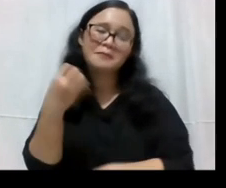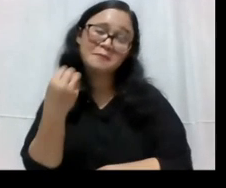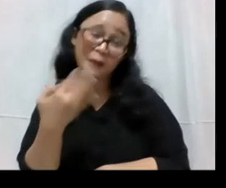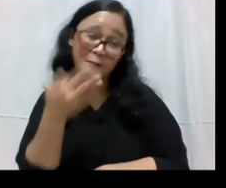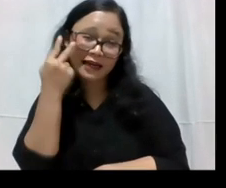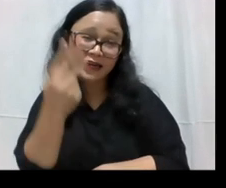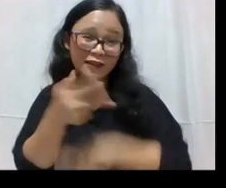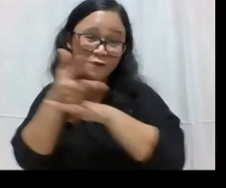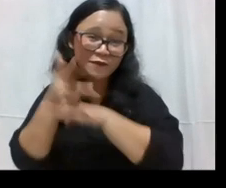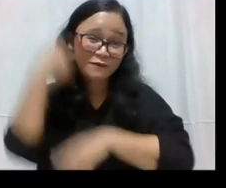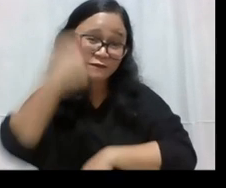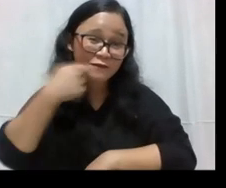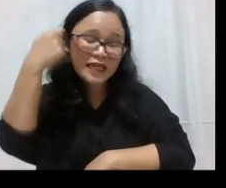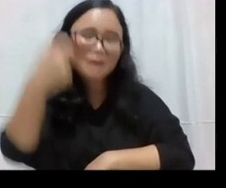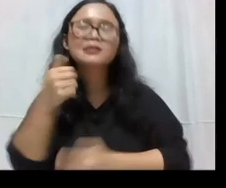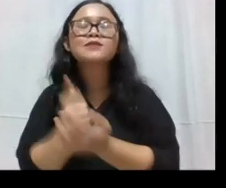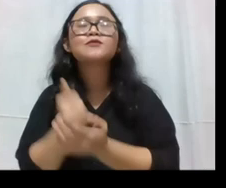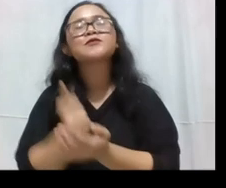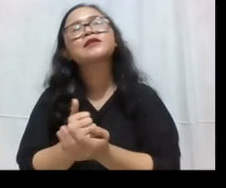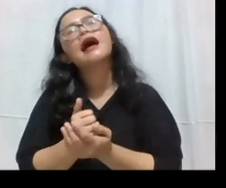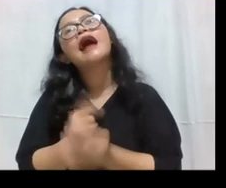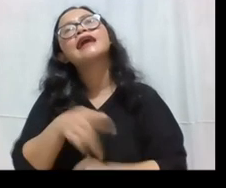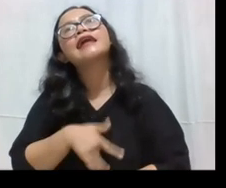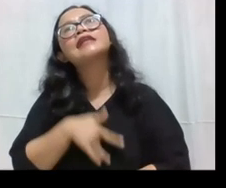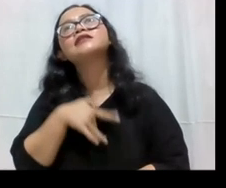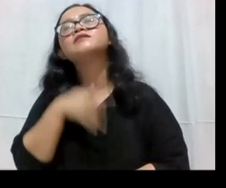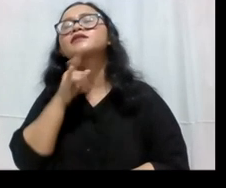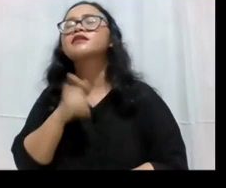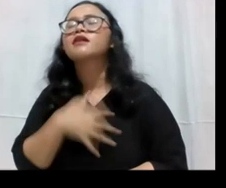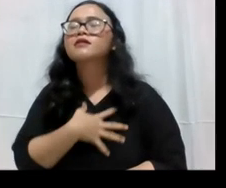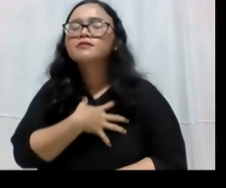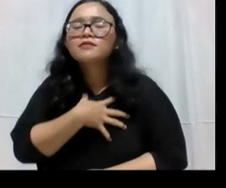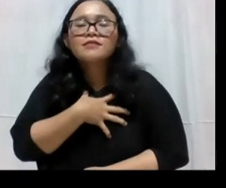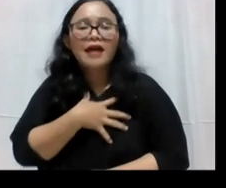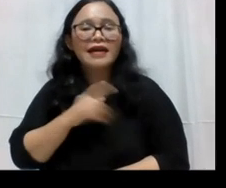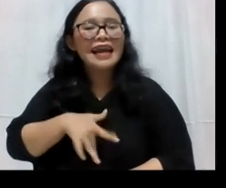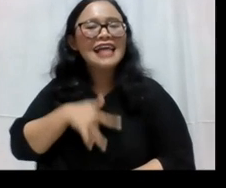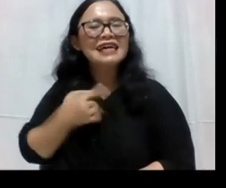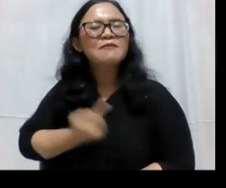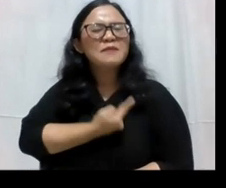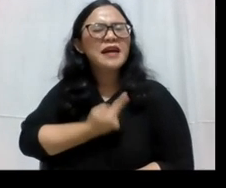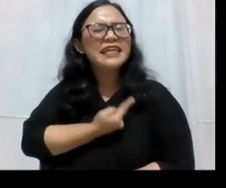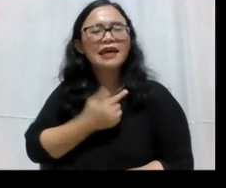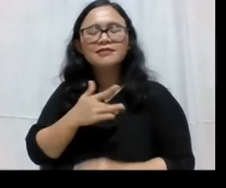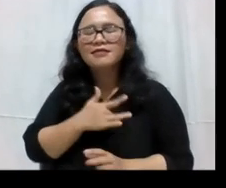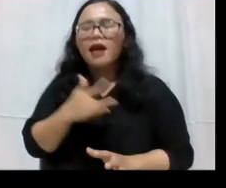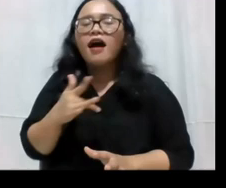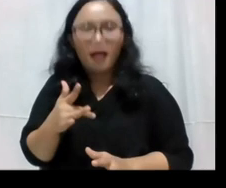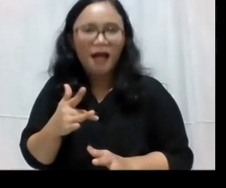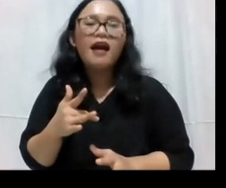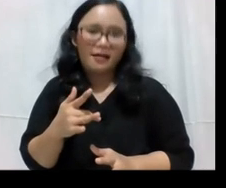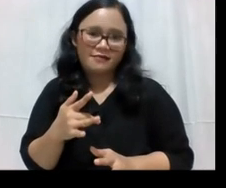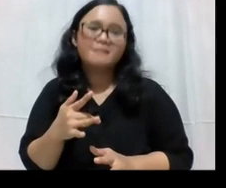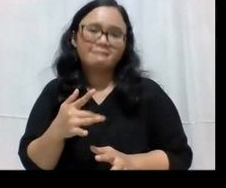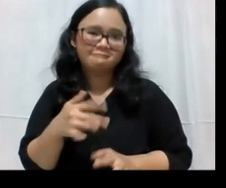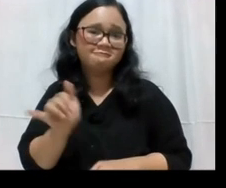It wasn't emotionally appealing to me personally. So even though we shot some volunteer stories and